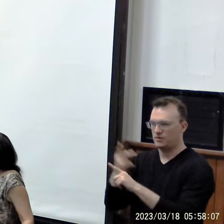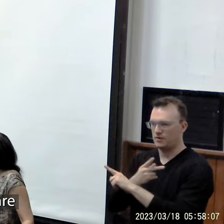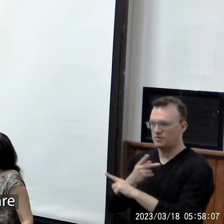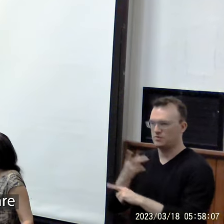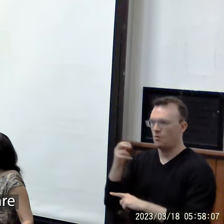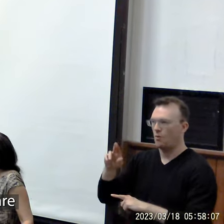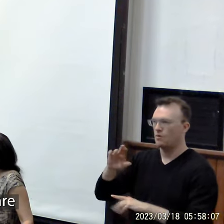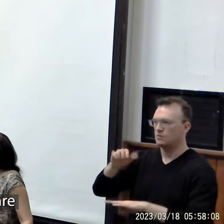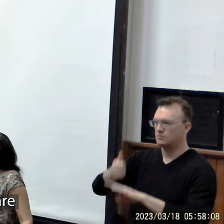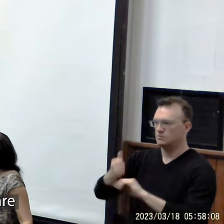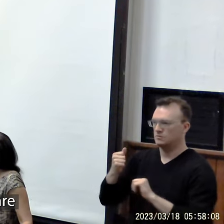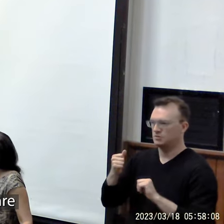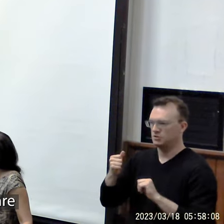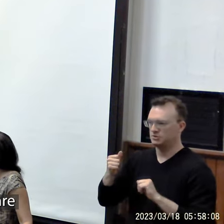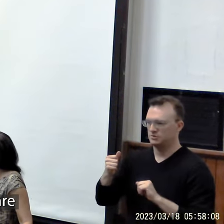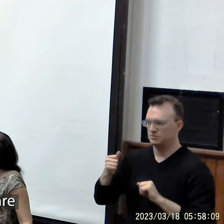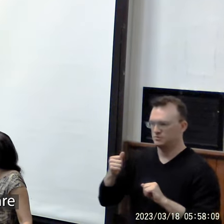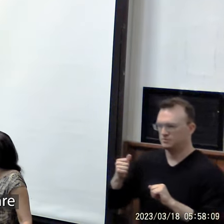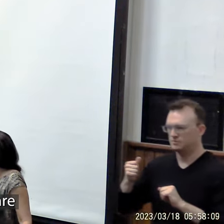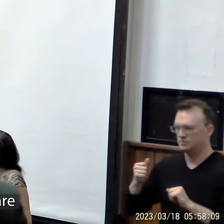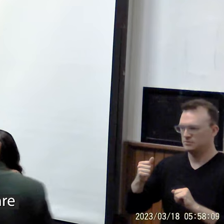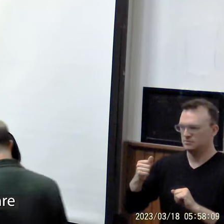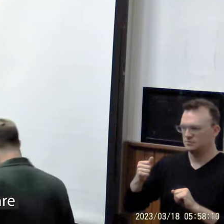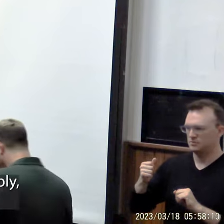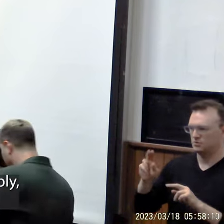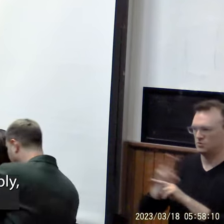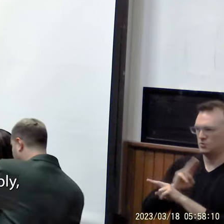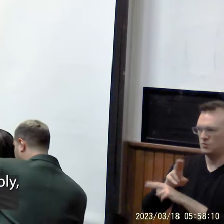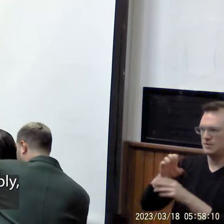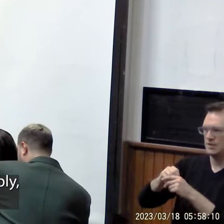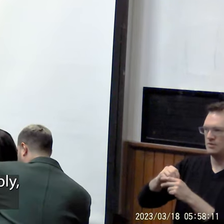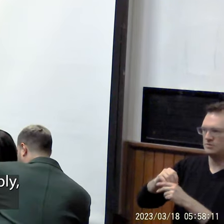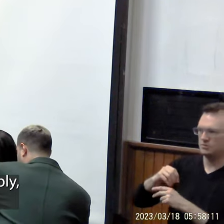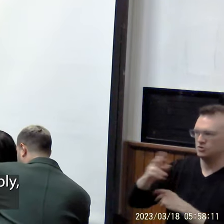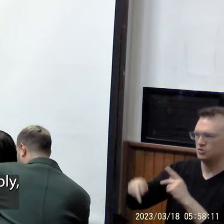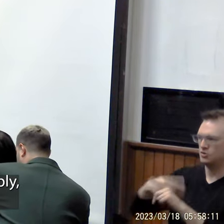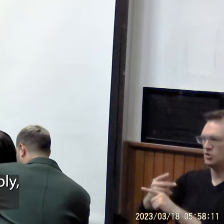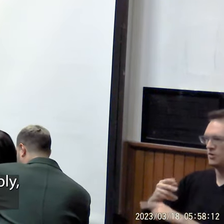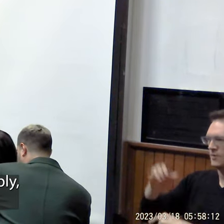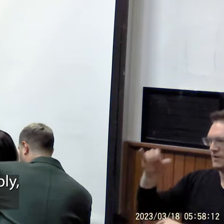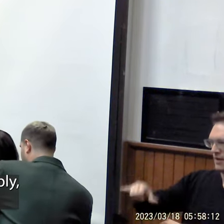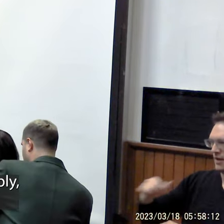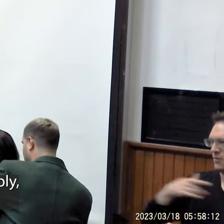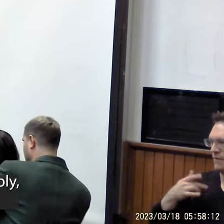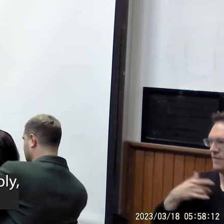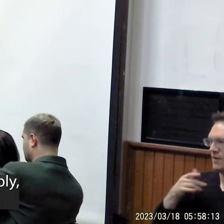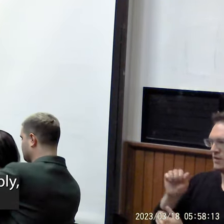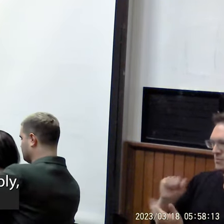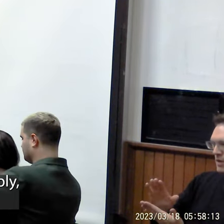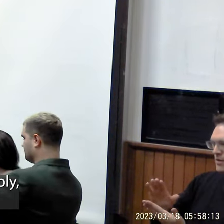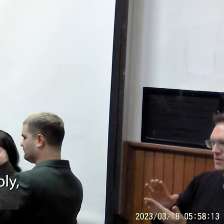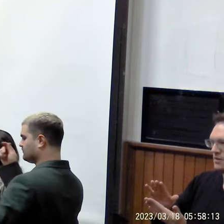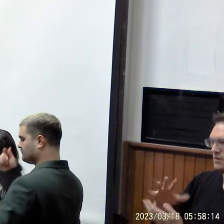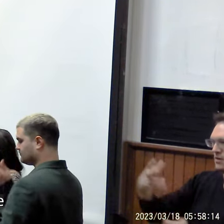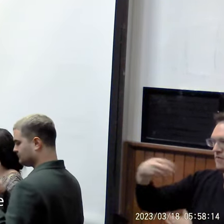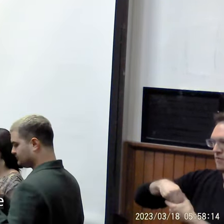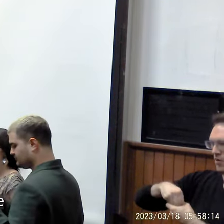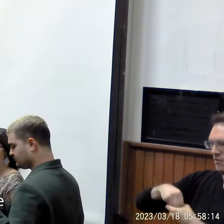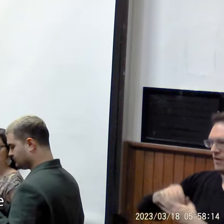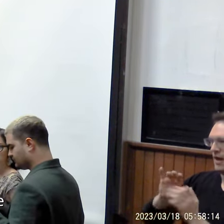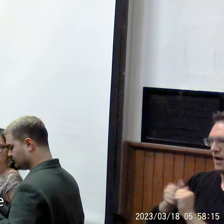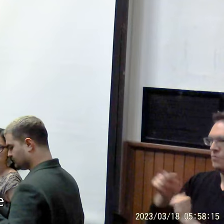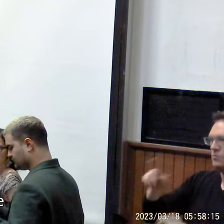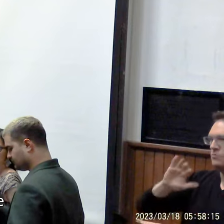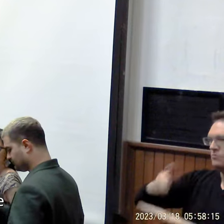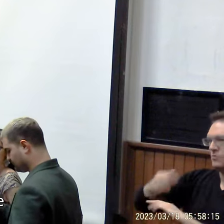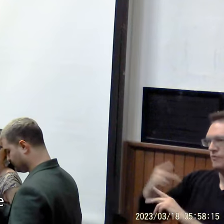to actually use in the existing genre. So I feel like the method is probably involved. How do you